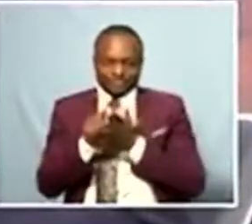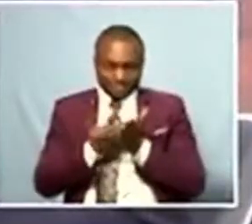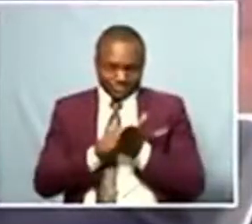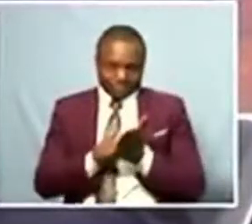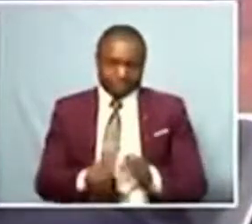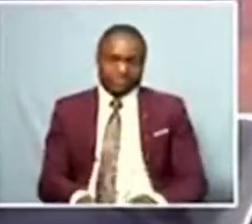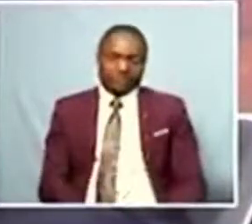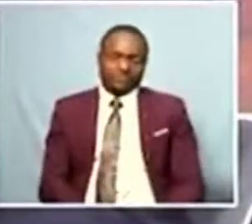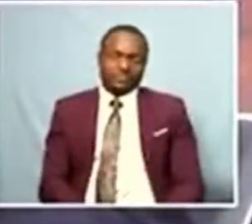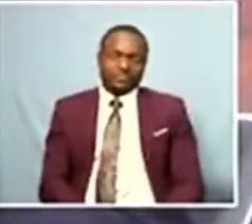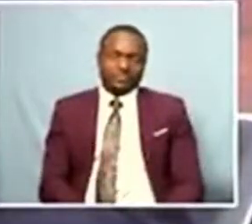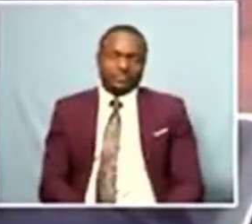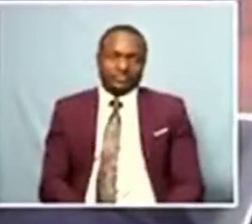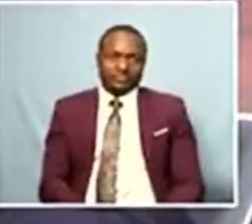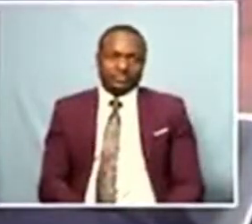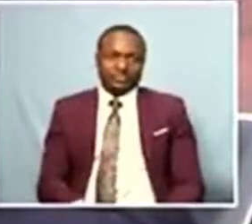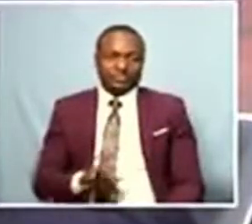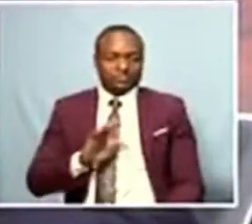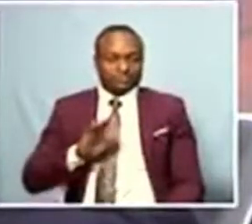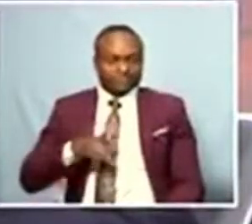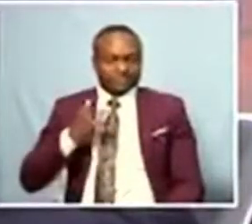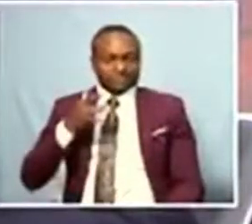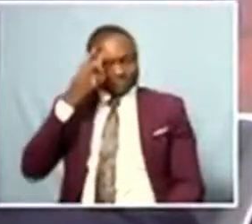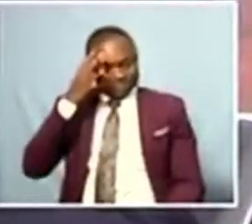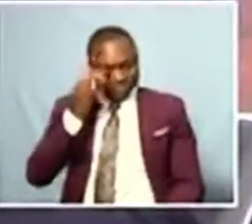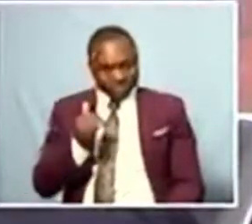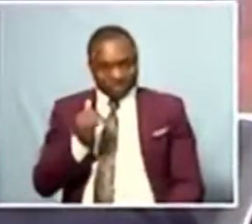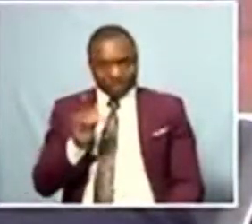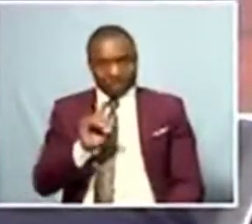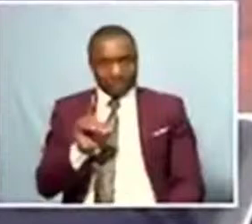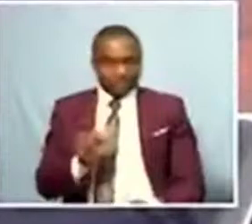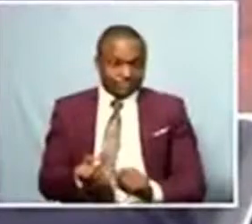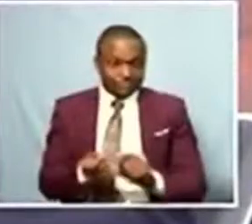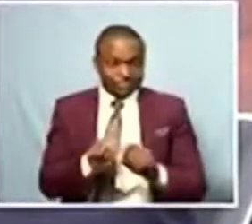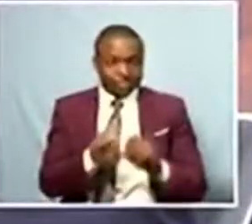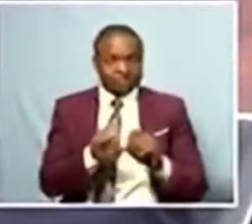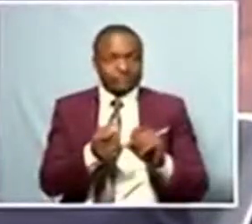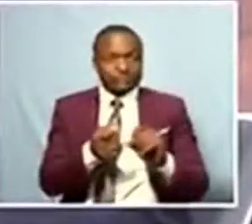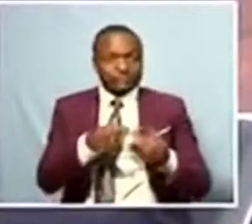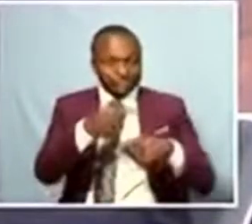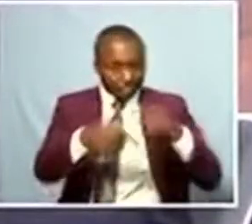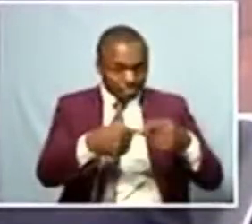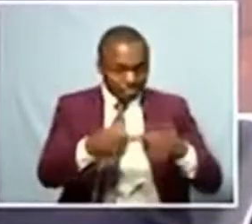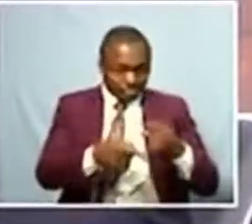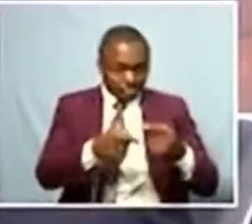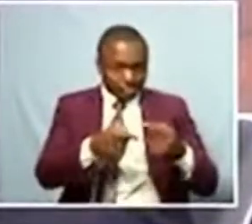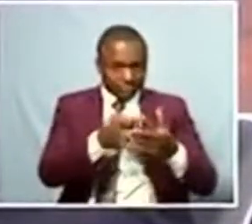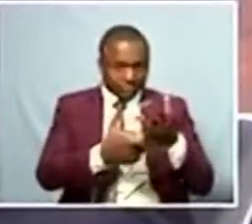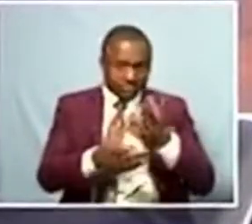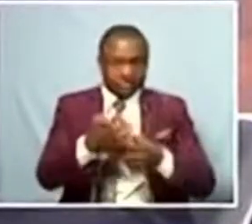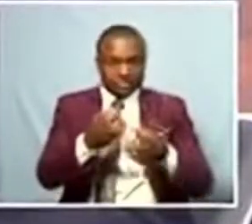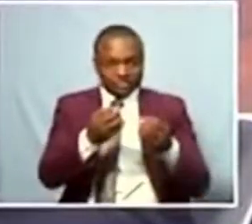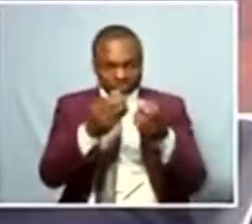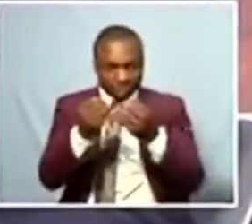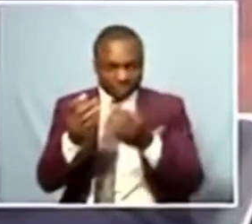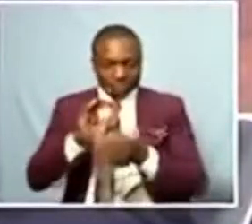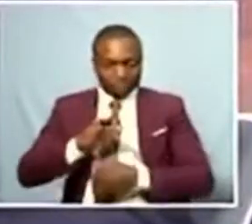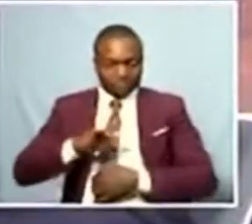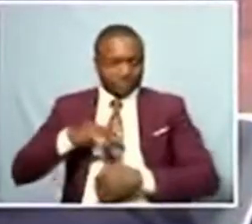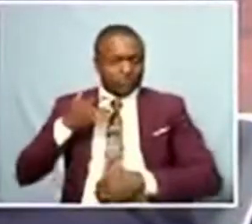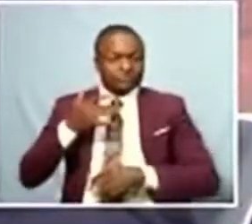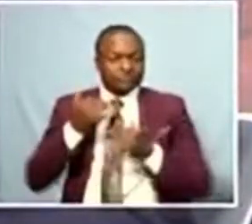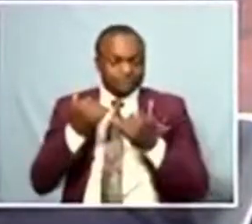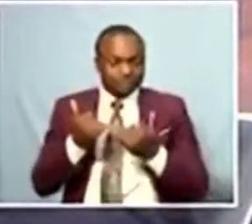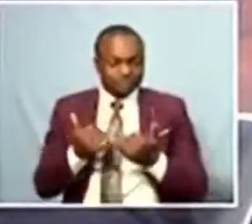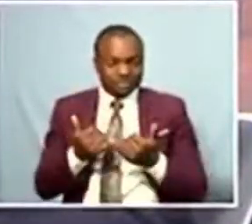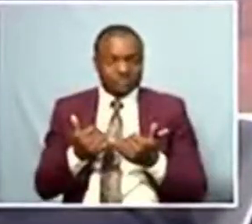So eventually, Chair, we feel maybe that's where we are going from the consultants. Maybe once there are many, they will feel that maybe for